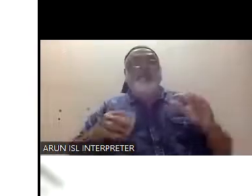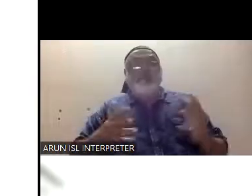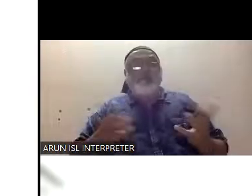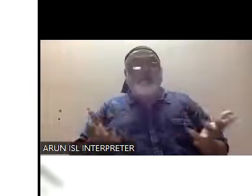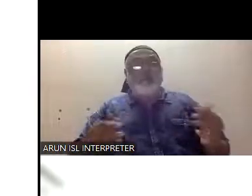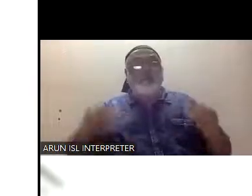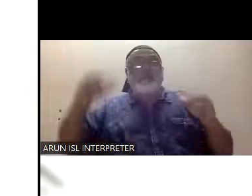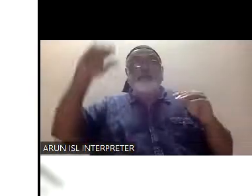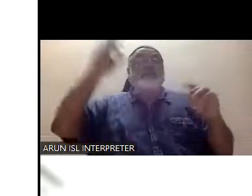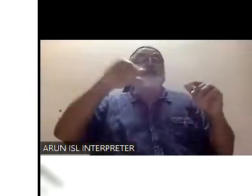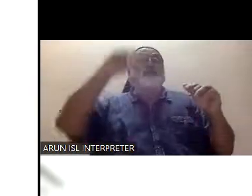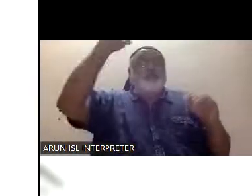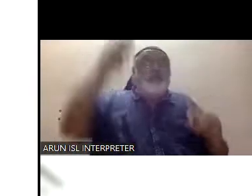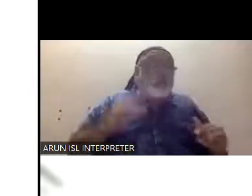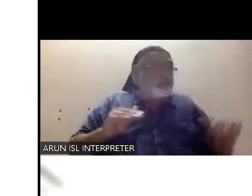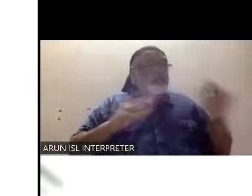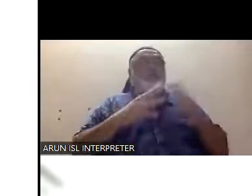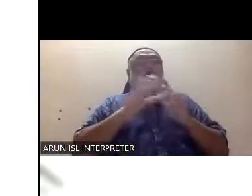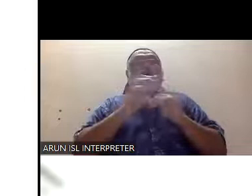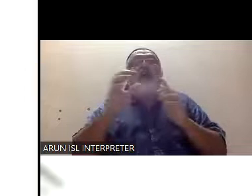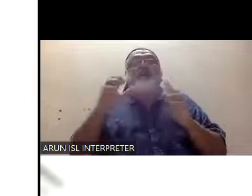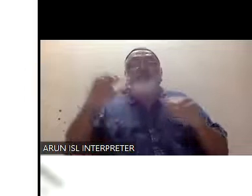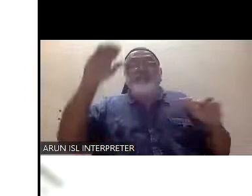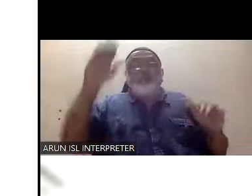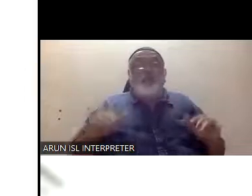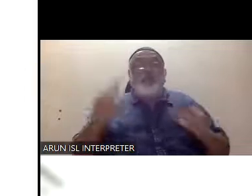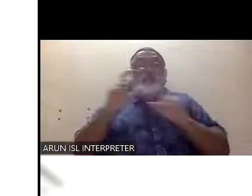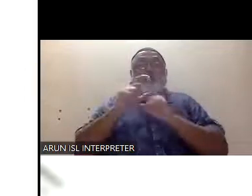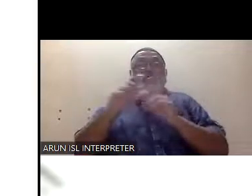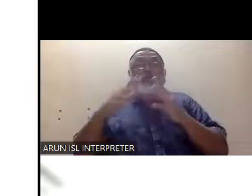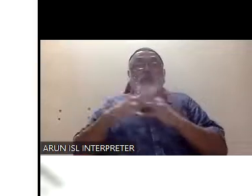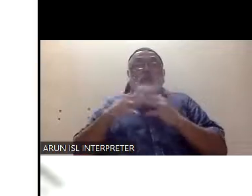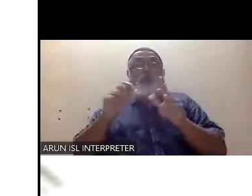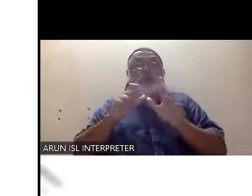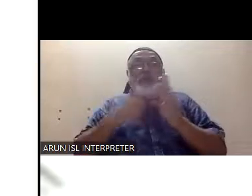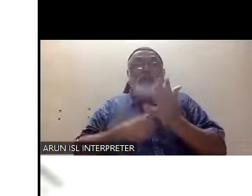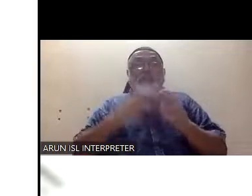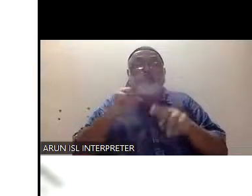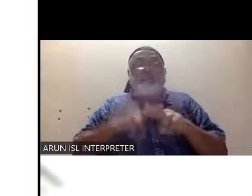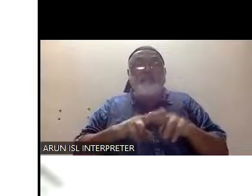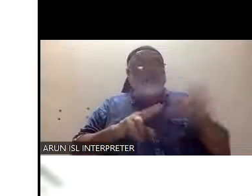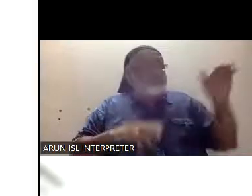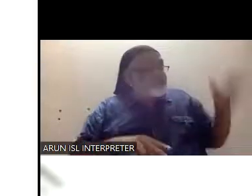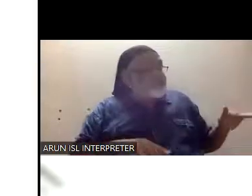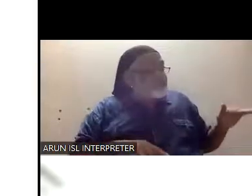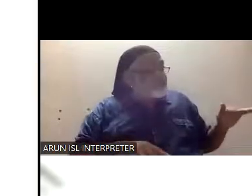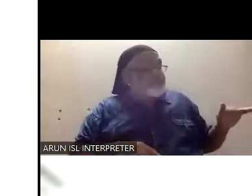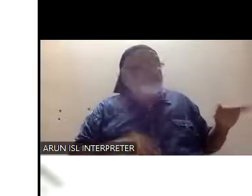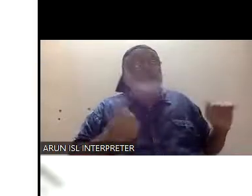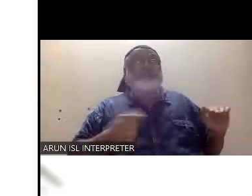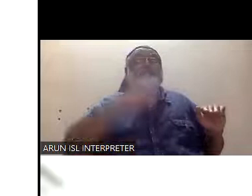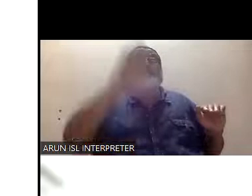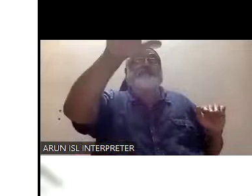small stature, somebody with dwarfism can reach the lock on the door. So all of this also has to be taken into care